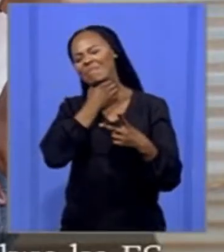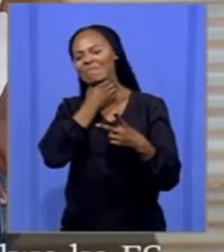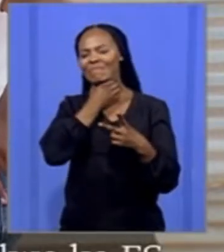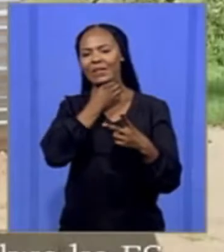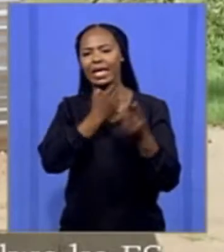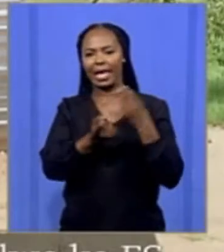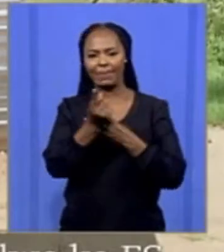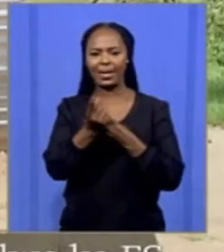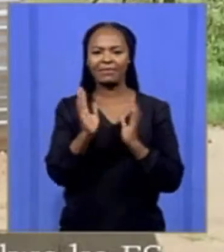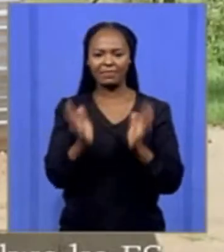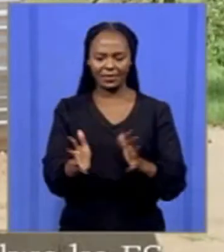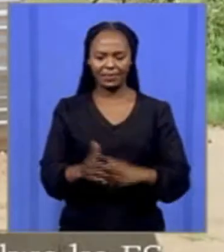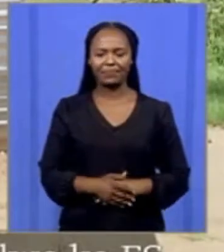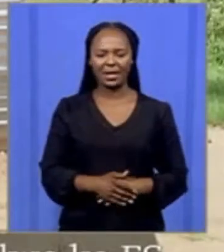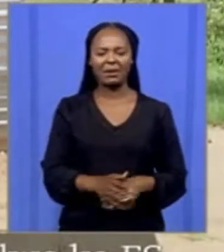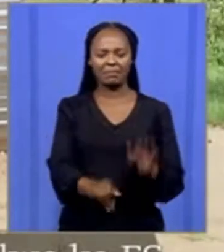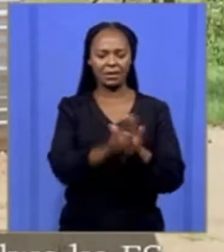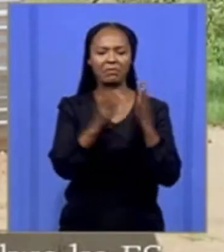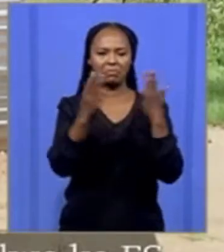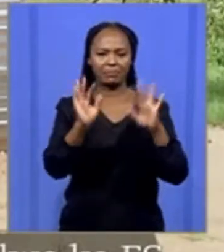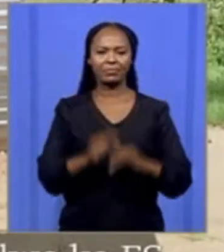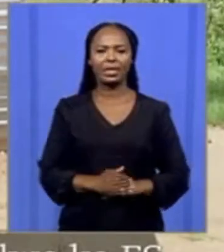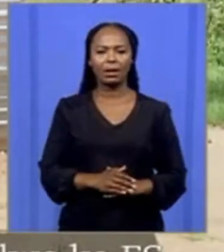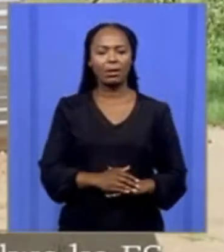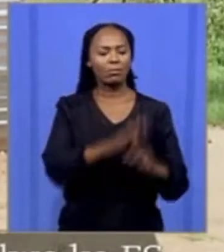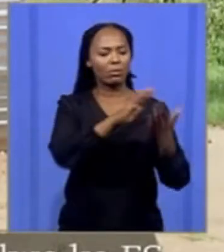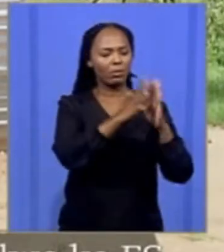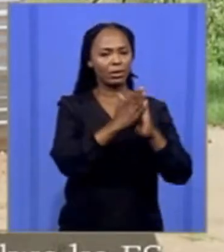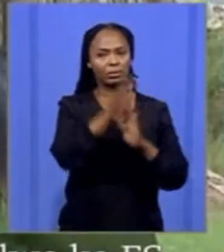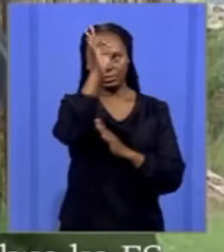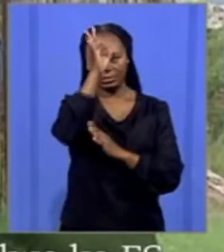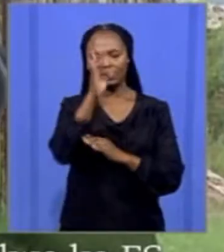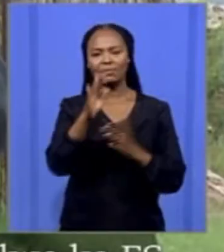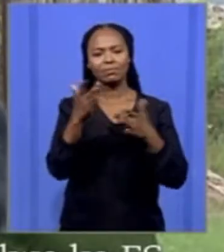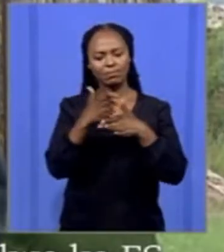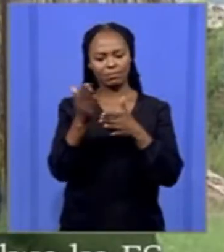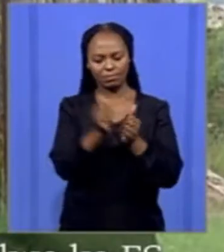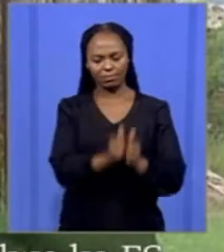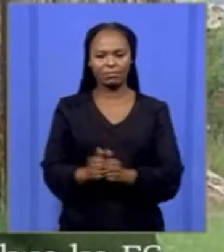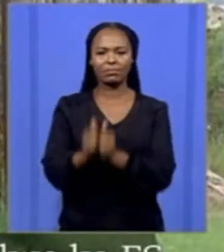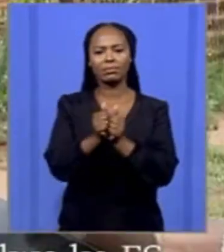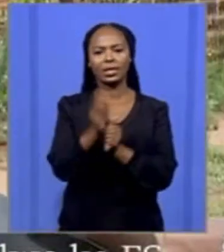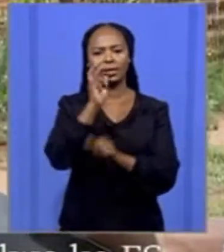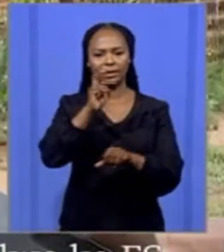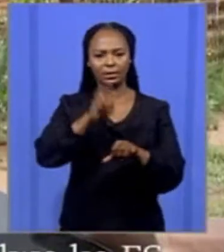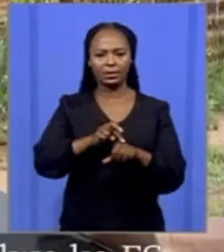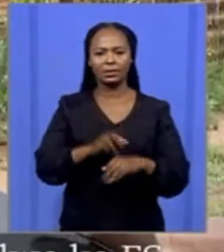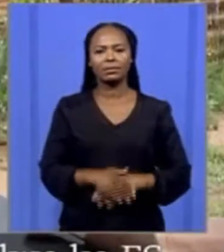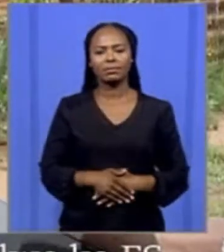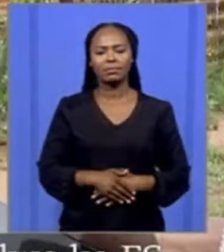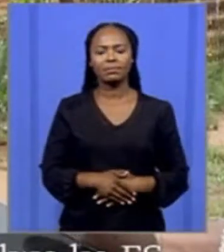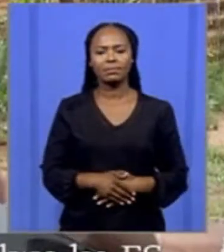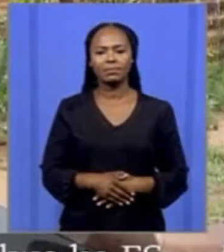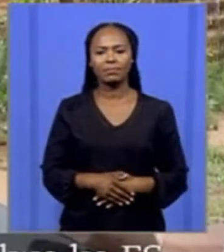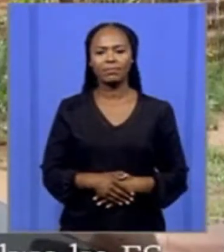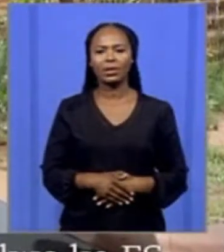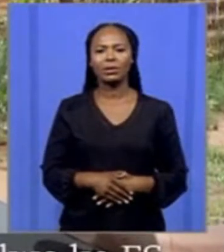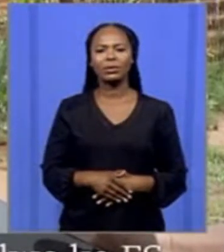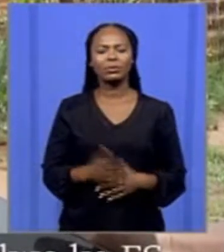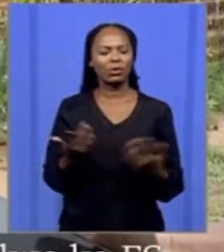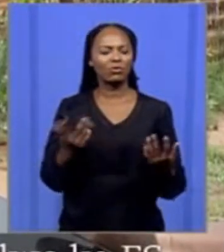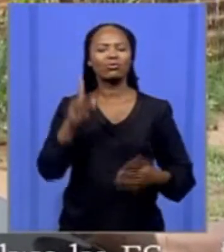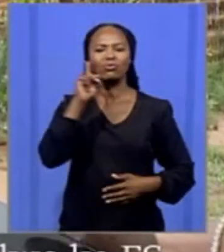kgangwa. Setšhaba se ipiletša go maphodisa go šomišana le bona manong a go fediša bosenyi. Go zama teng ga zama la ile